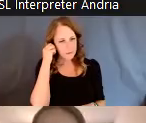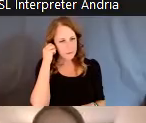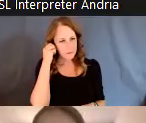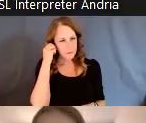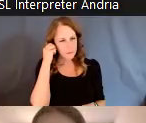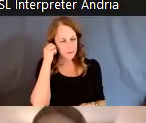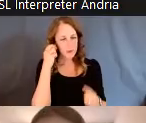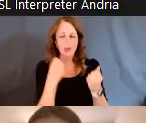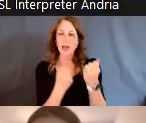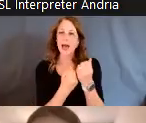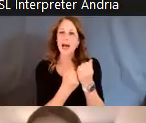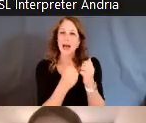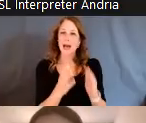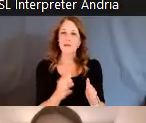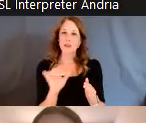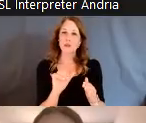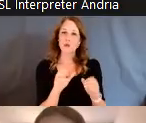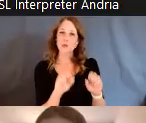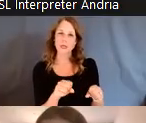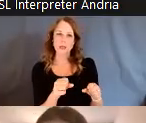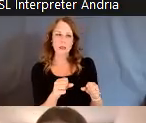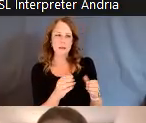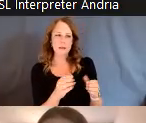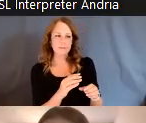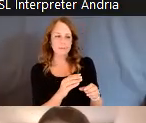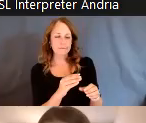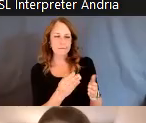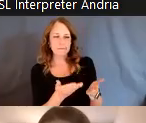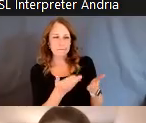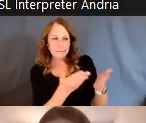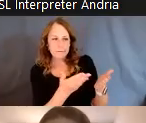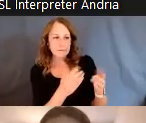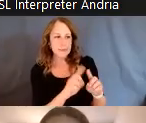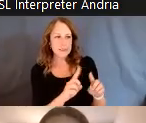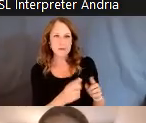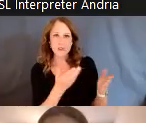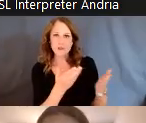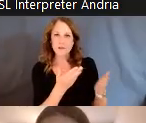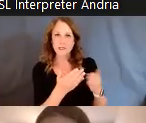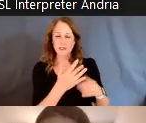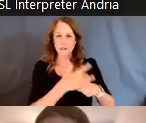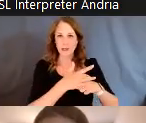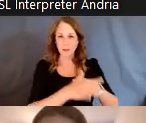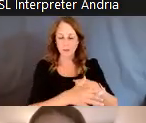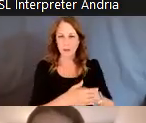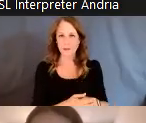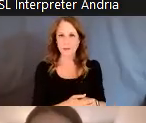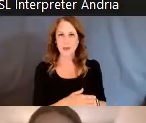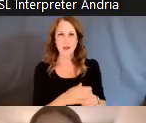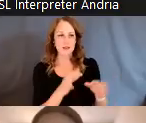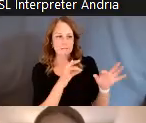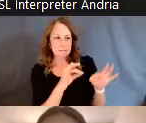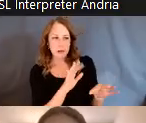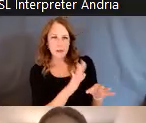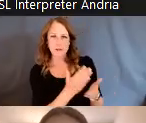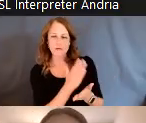to advise the survivor on the services that are available to them as well as their rights. So as an advocate,